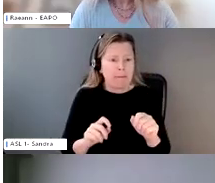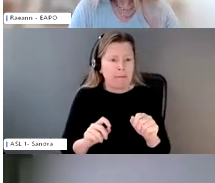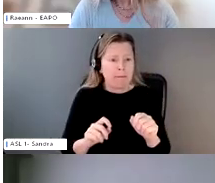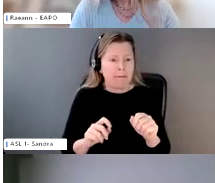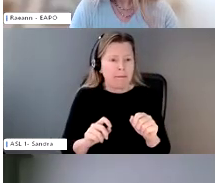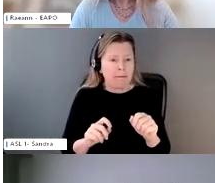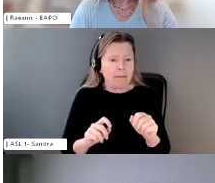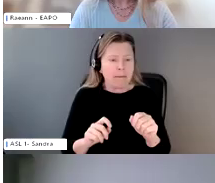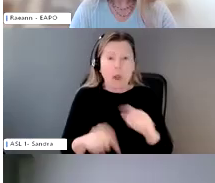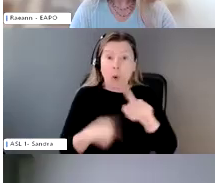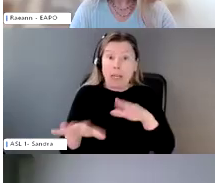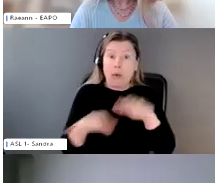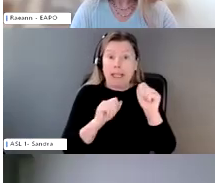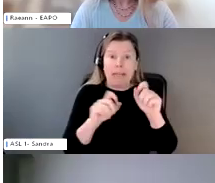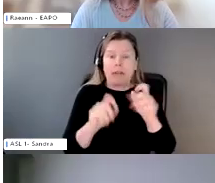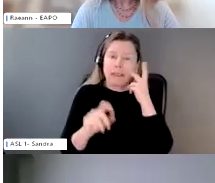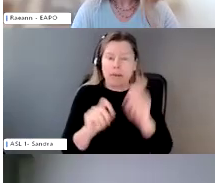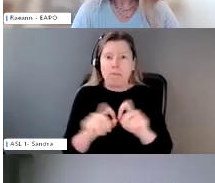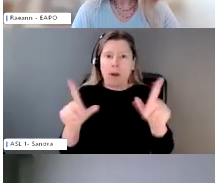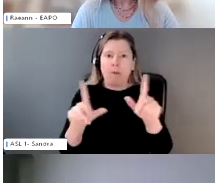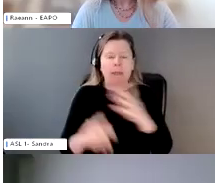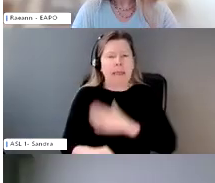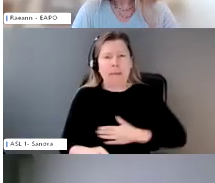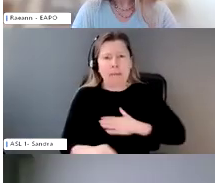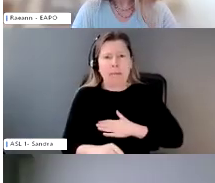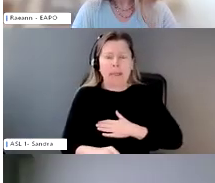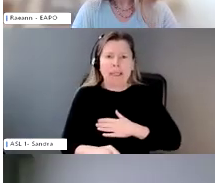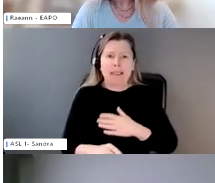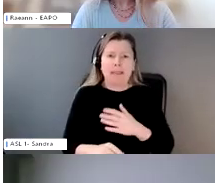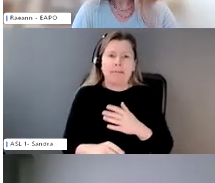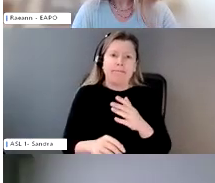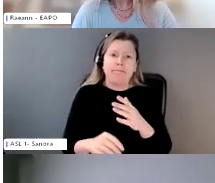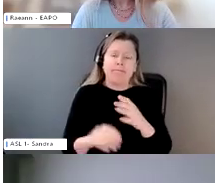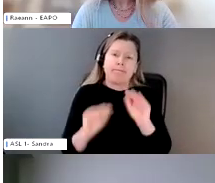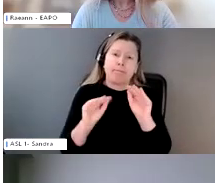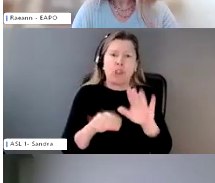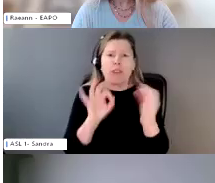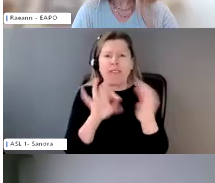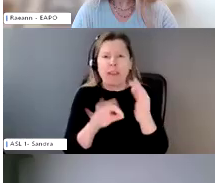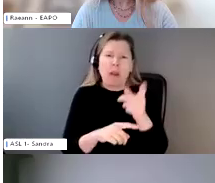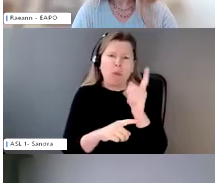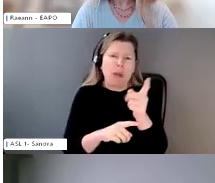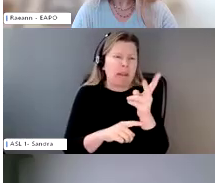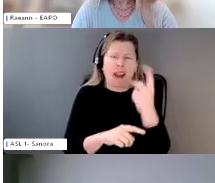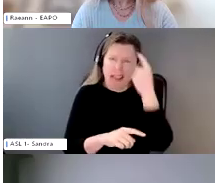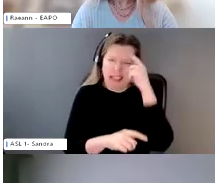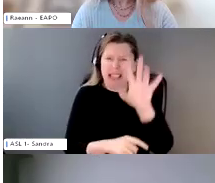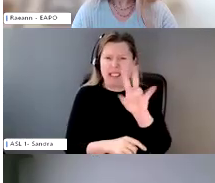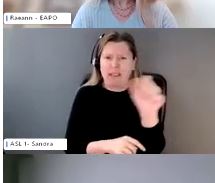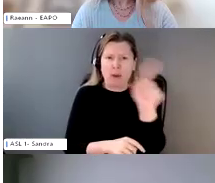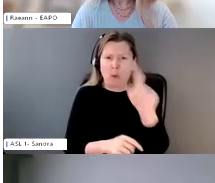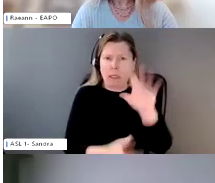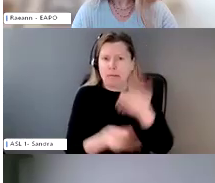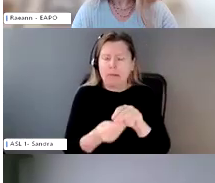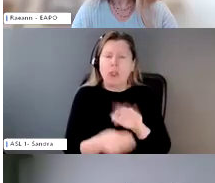session at any time. If you have to leave early, we do appreciate you taking a couple minutes. There's only 7 questions just to give your feedback